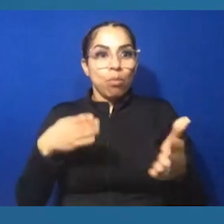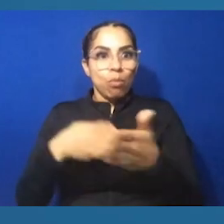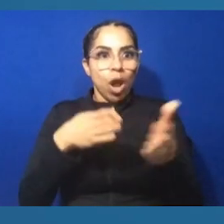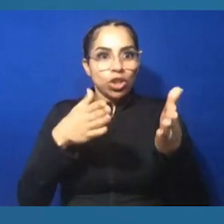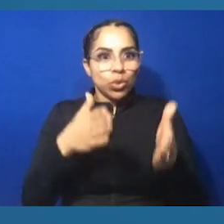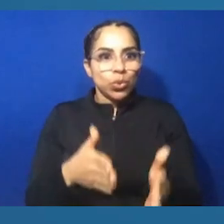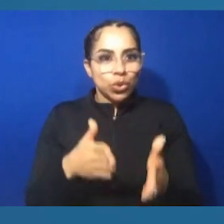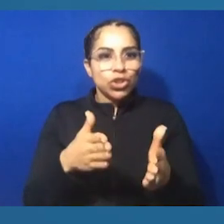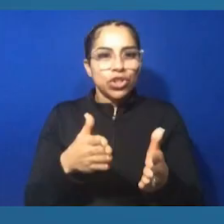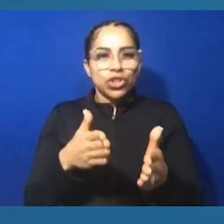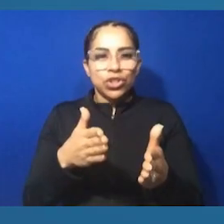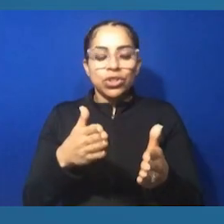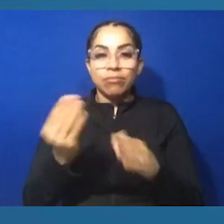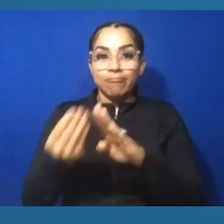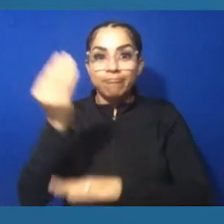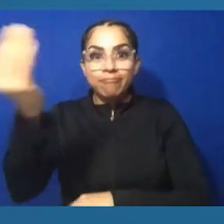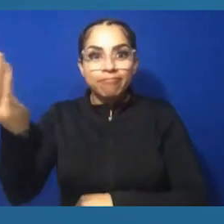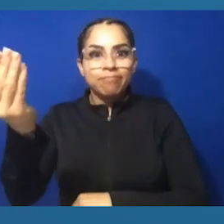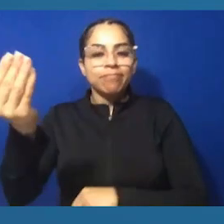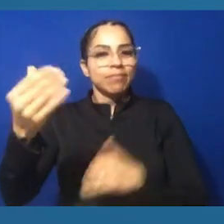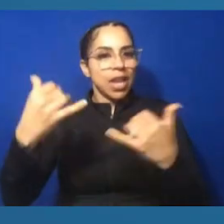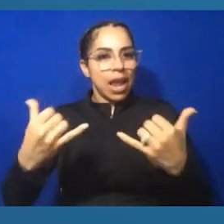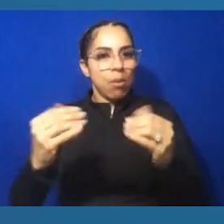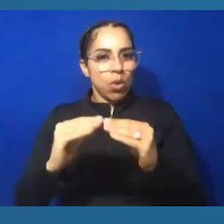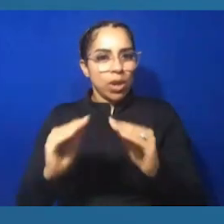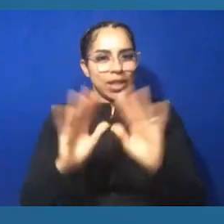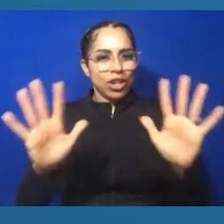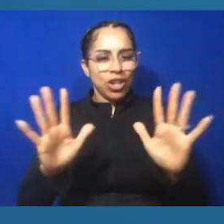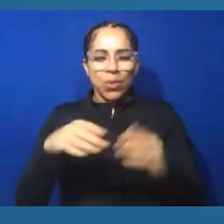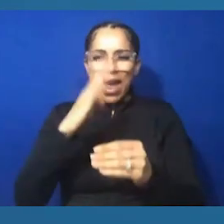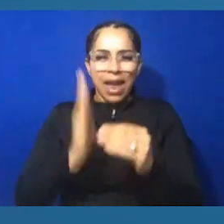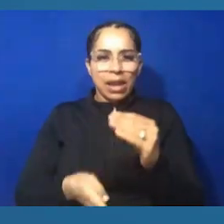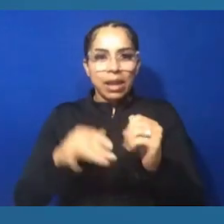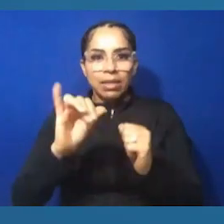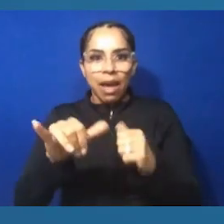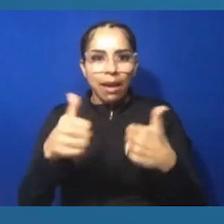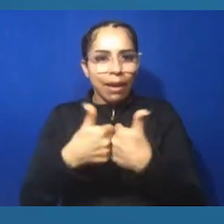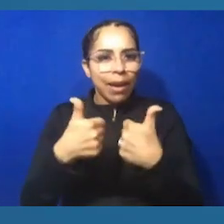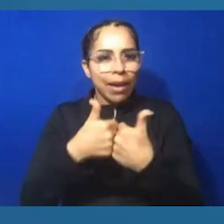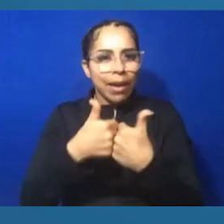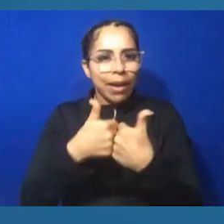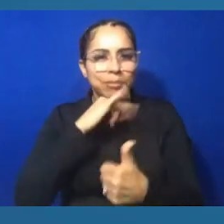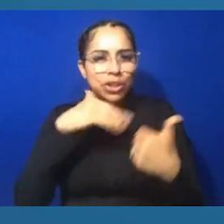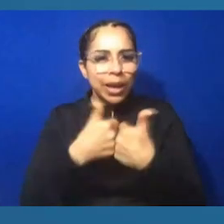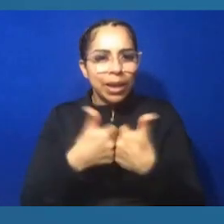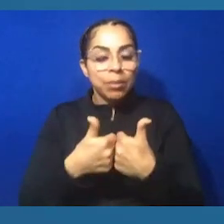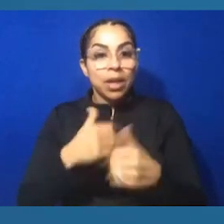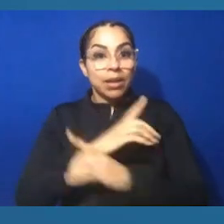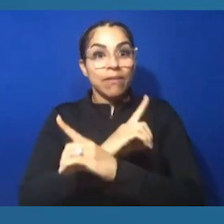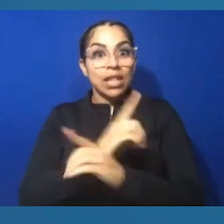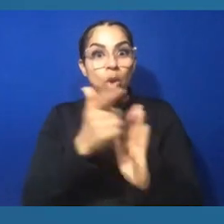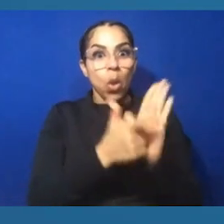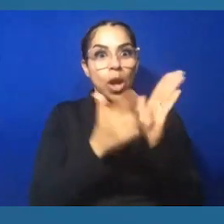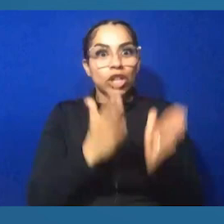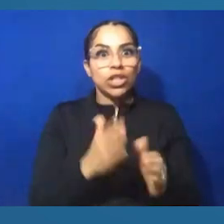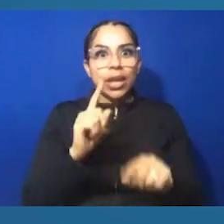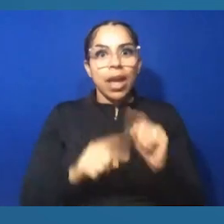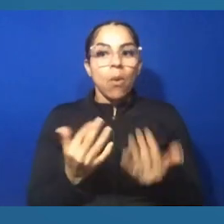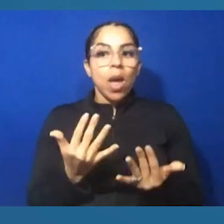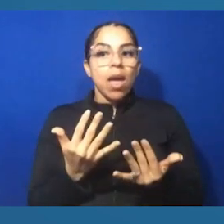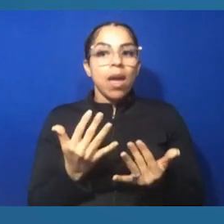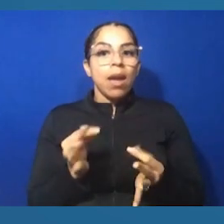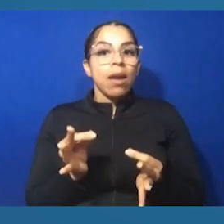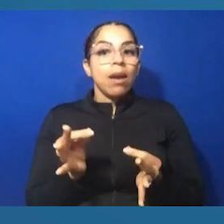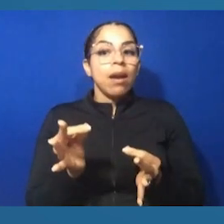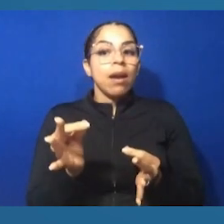we're ending the gotcha game where defense lawyers cannot wait to the last possible second and raise a